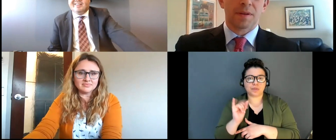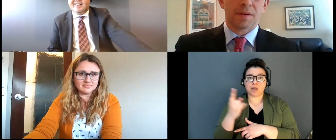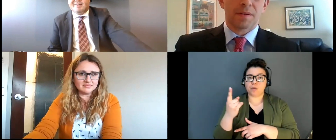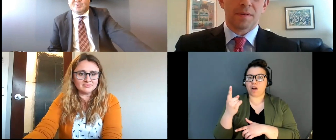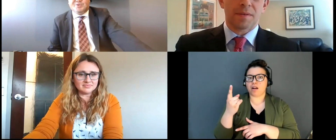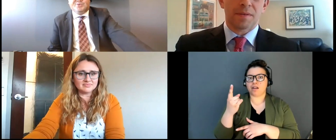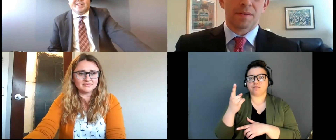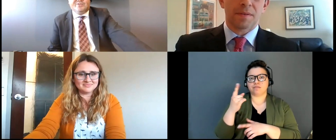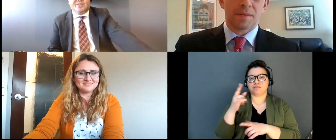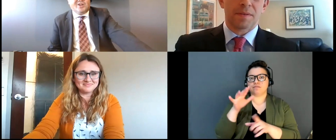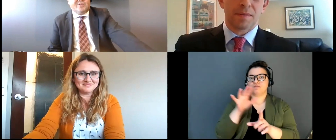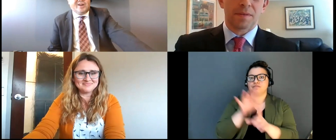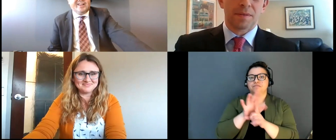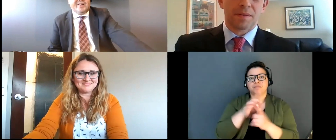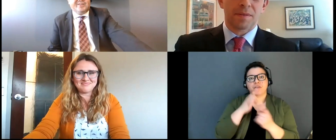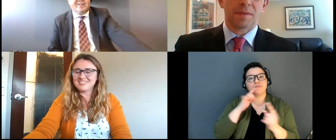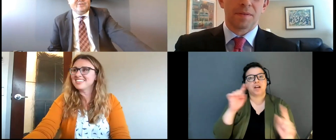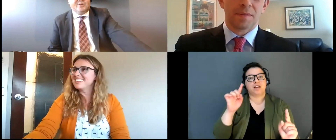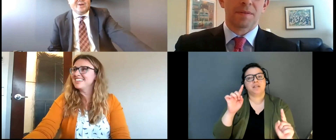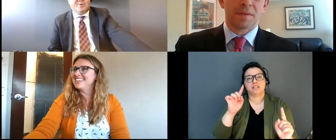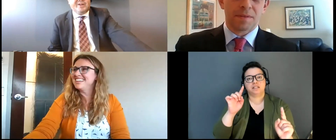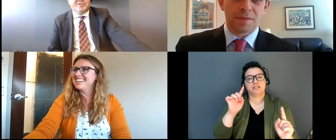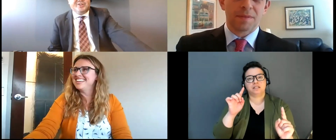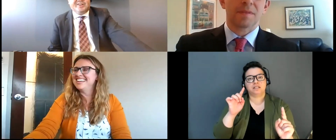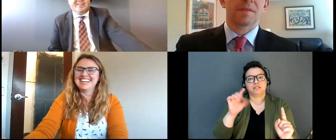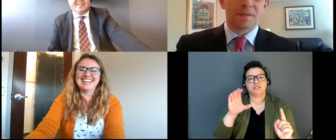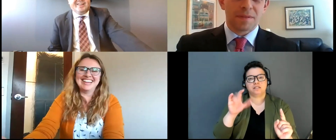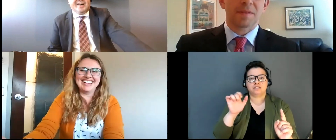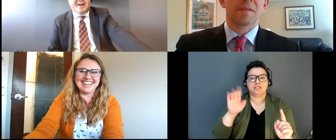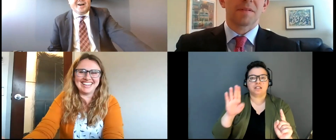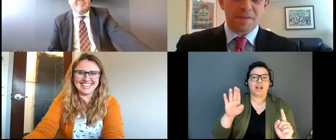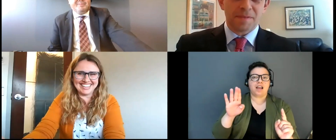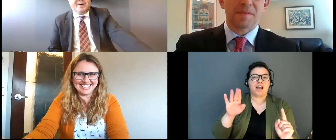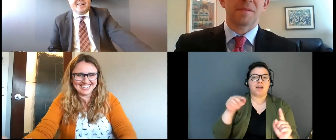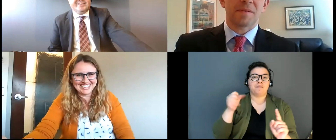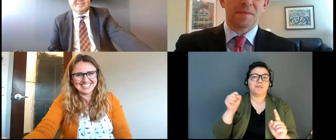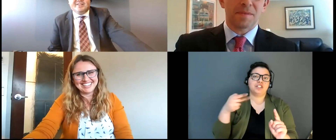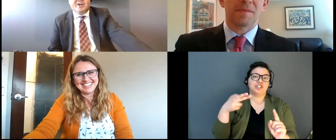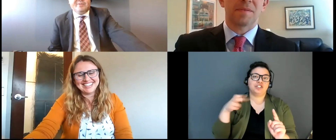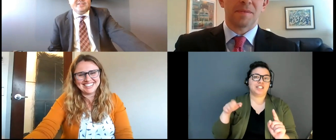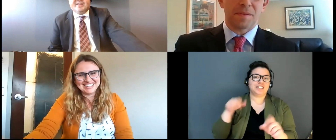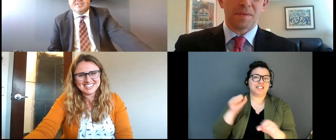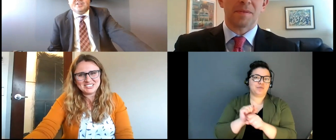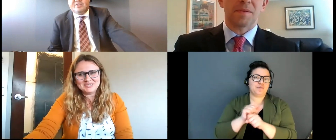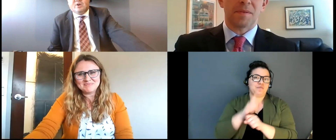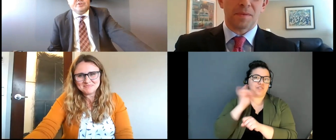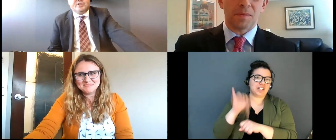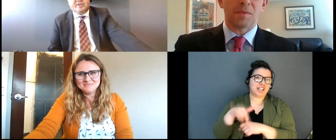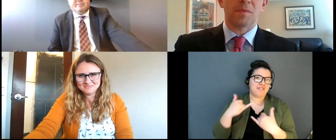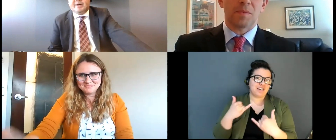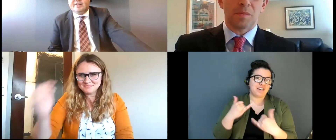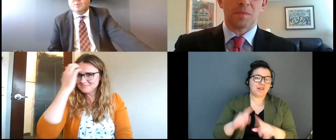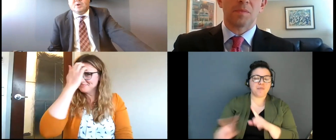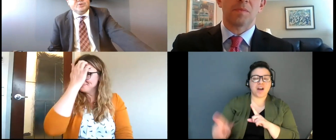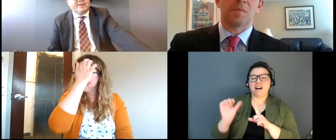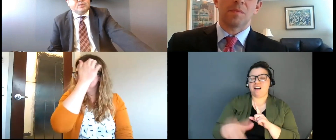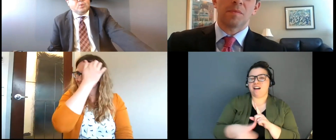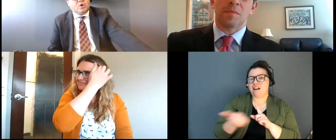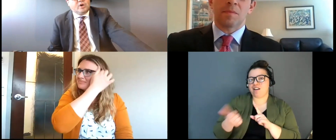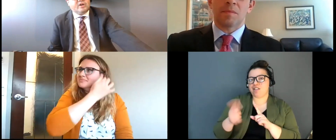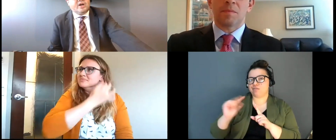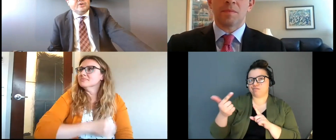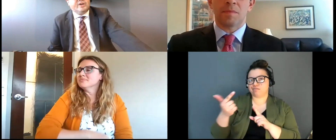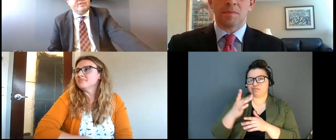celebrity who is reading for the law right now in California. I won't mention her. But that's another alternative. But you also